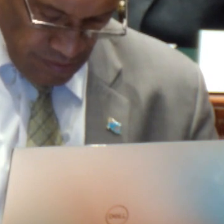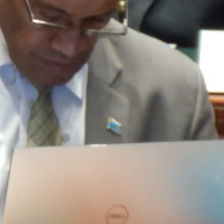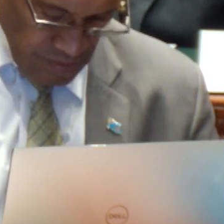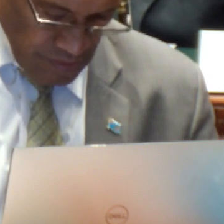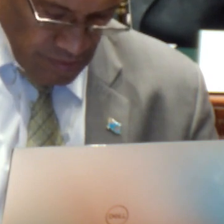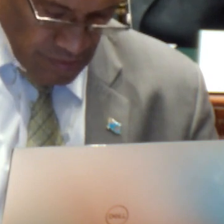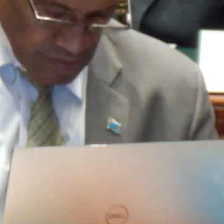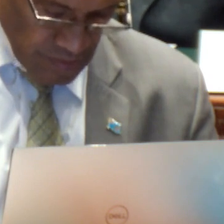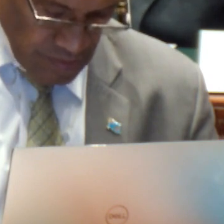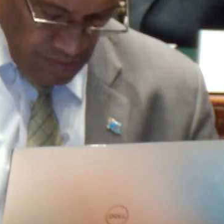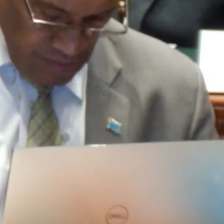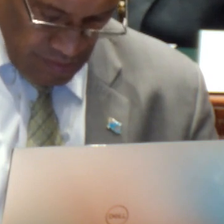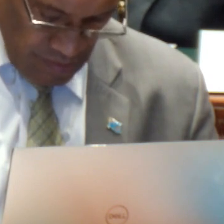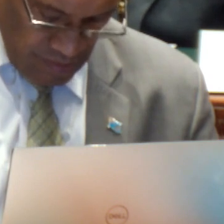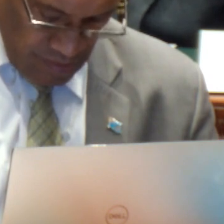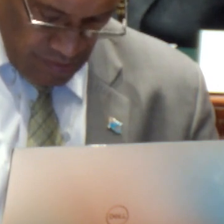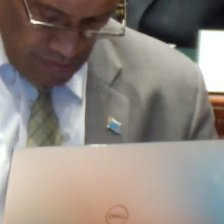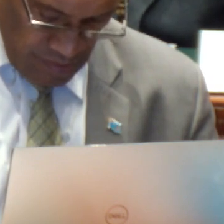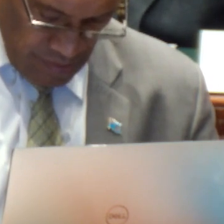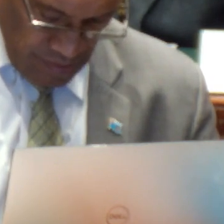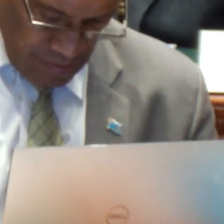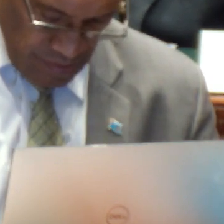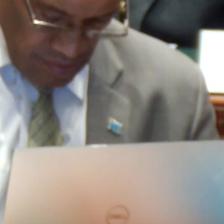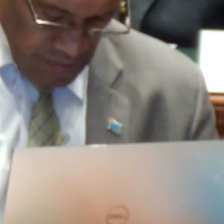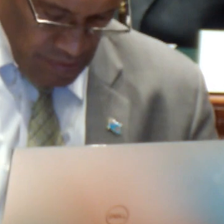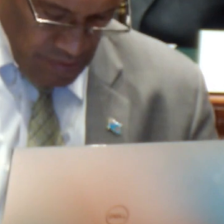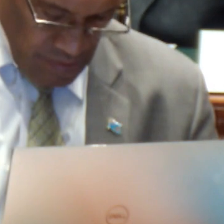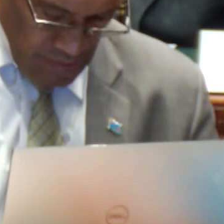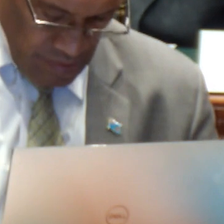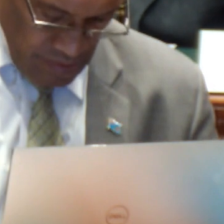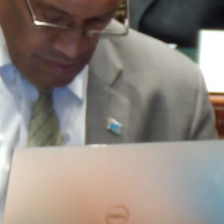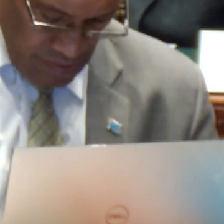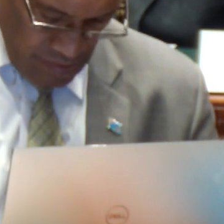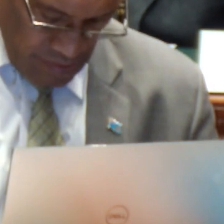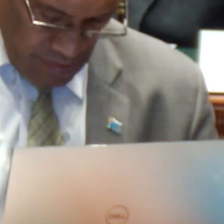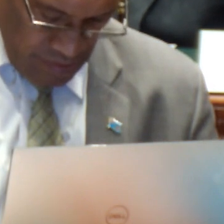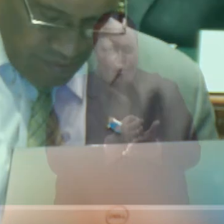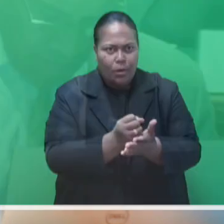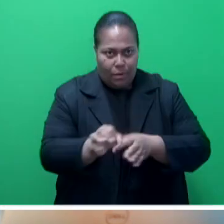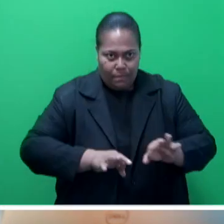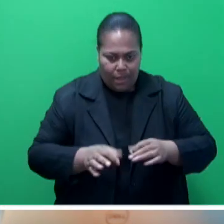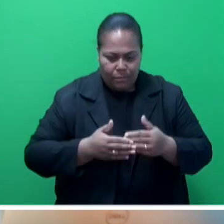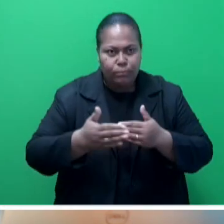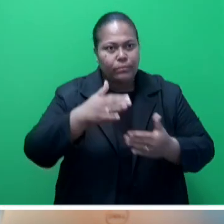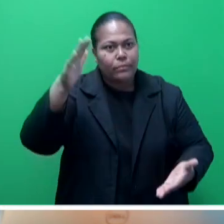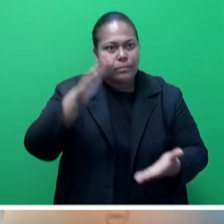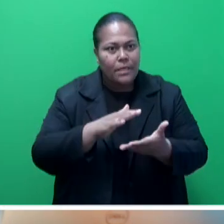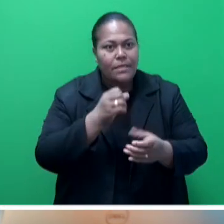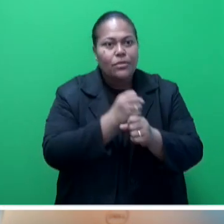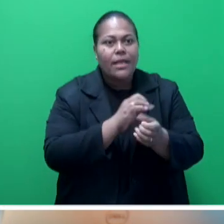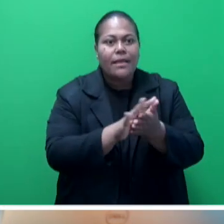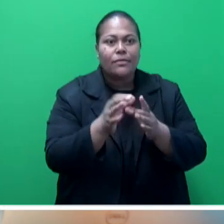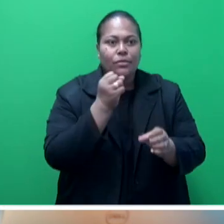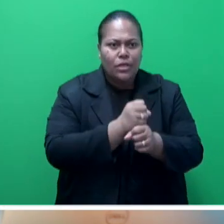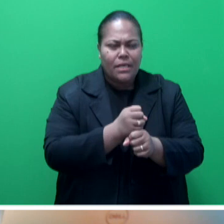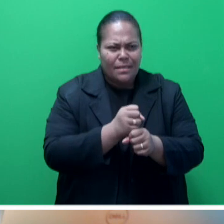greenhouse gases and provides a system for verifying quantifiable measures of the reducing level of GHG emissions over the